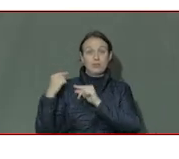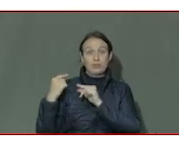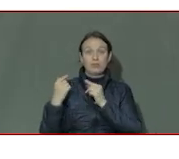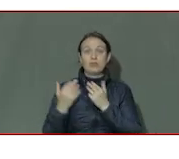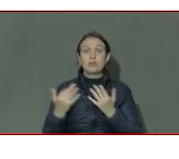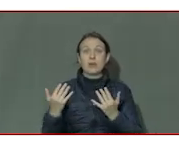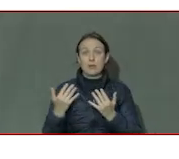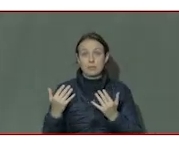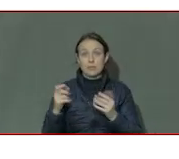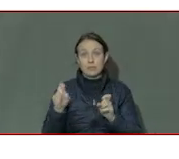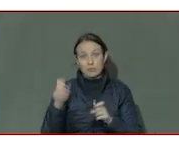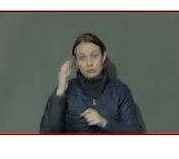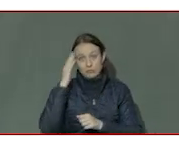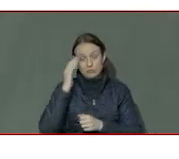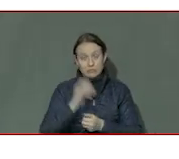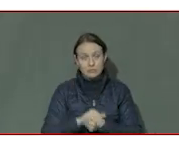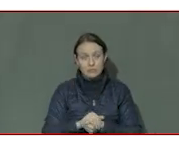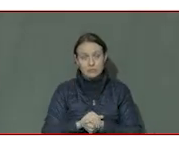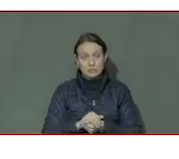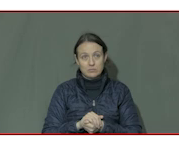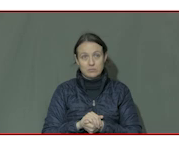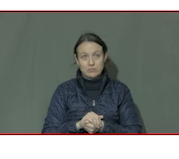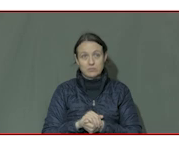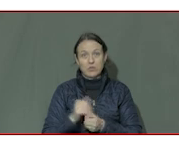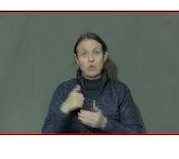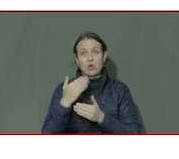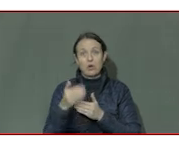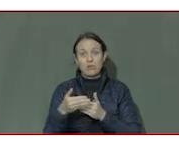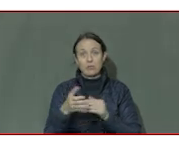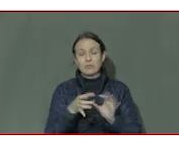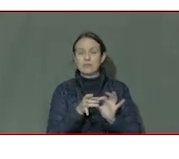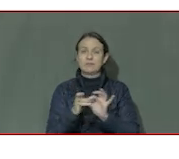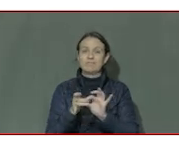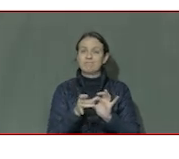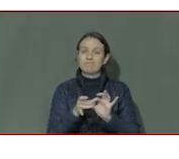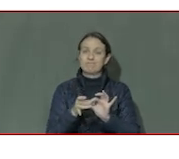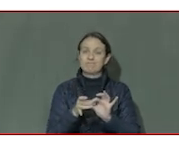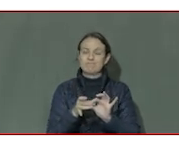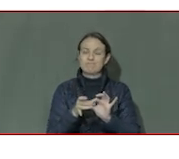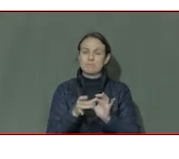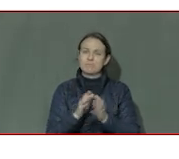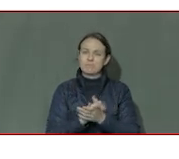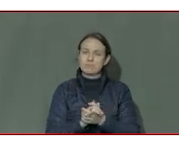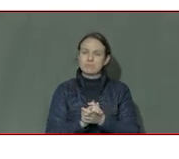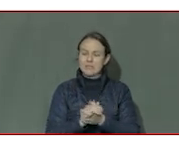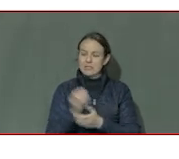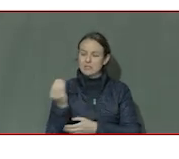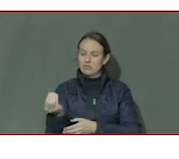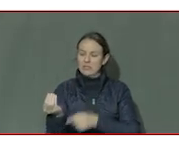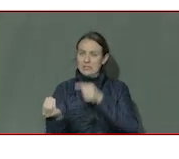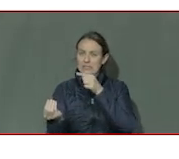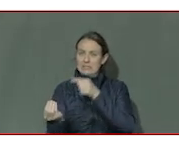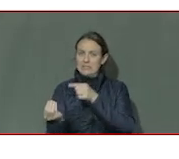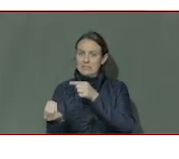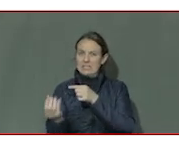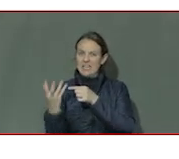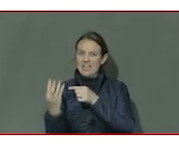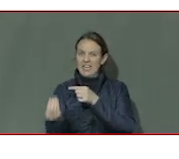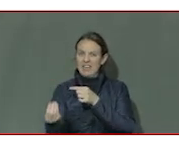generations are there? The relationship. Why is this child having